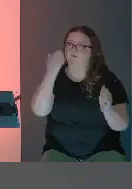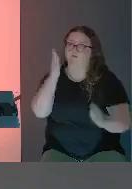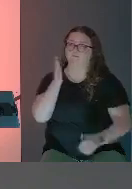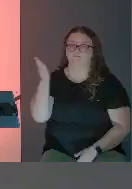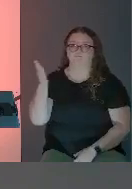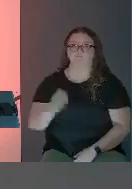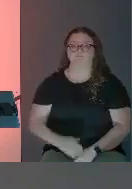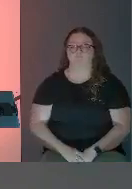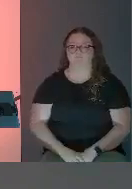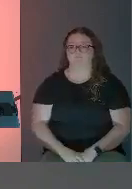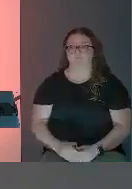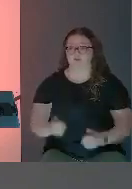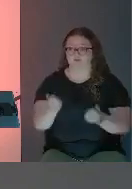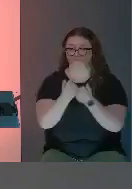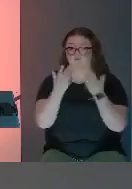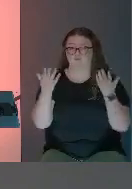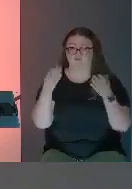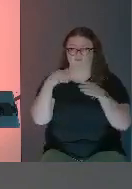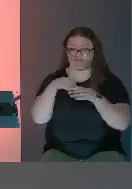Everything, church,